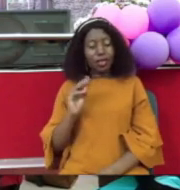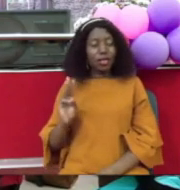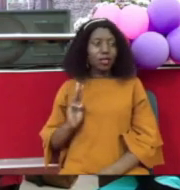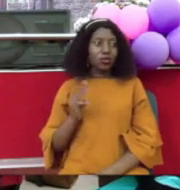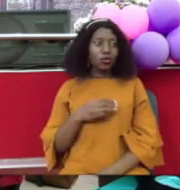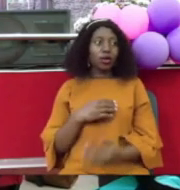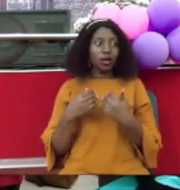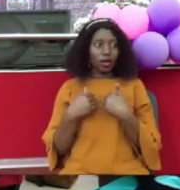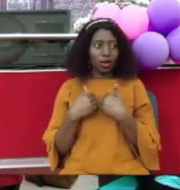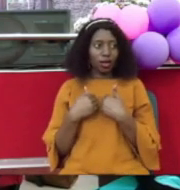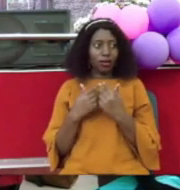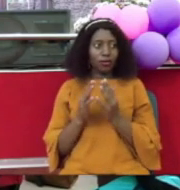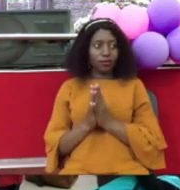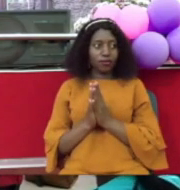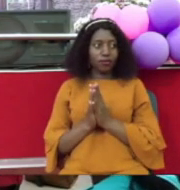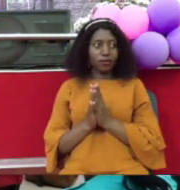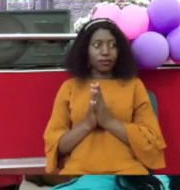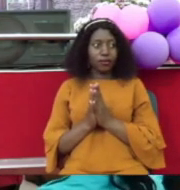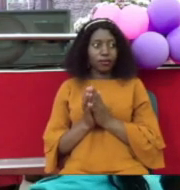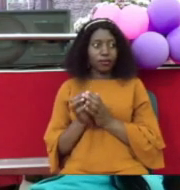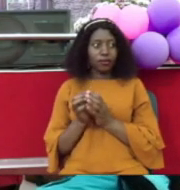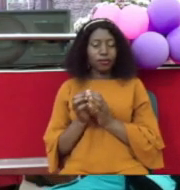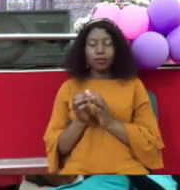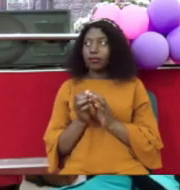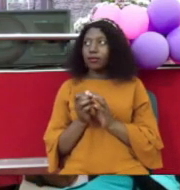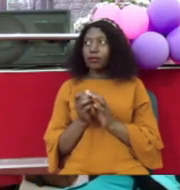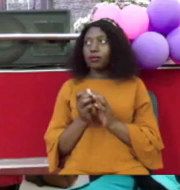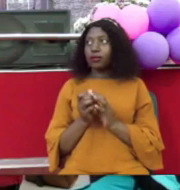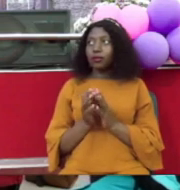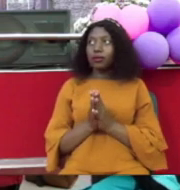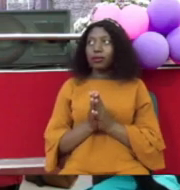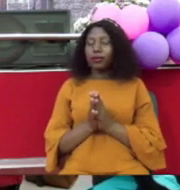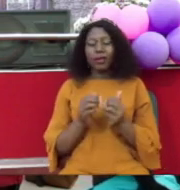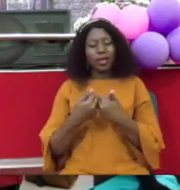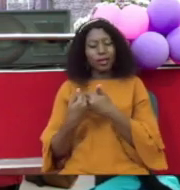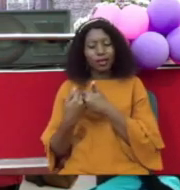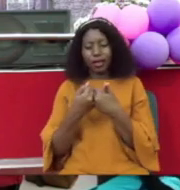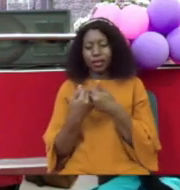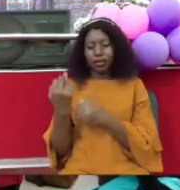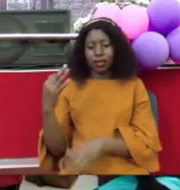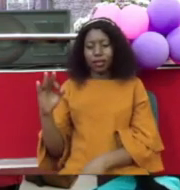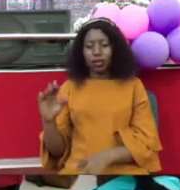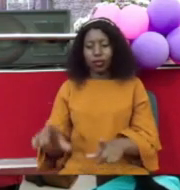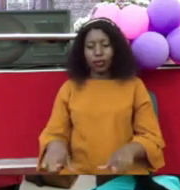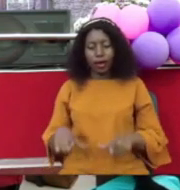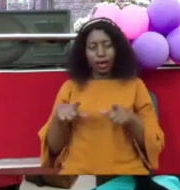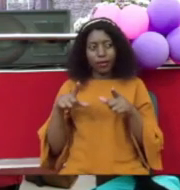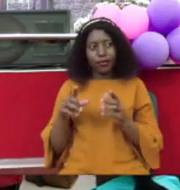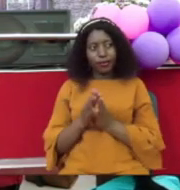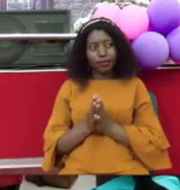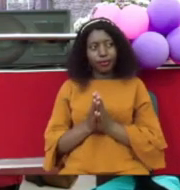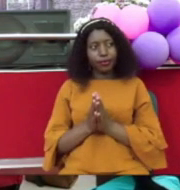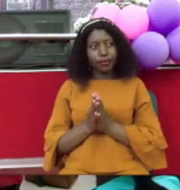ni uchungu, ni hali ngumu ambayo tunapitia. The storms of life. Yani zile mawimbi za maisha. And